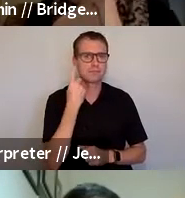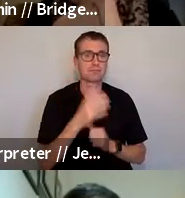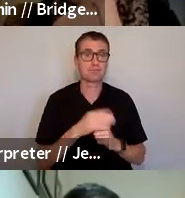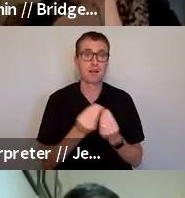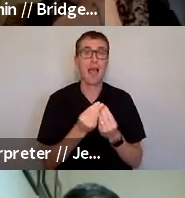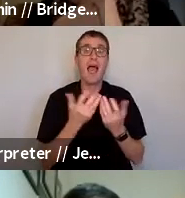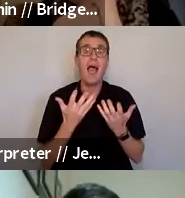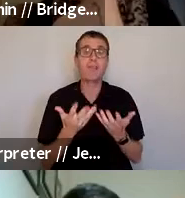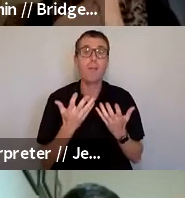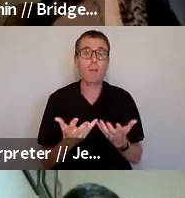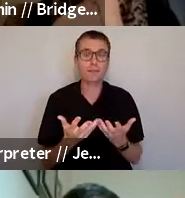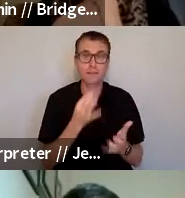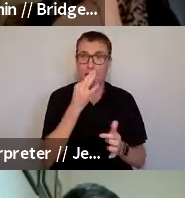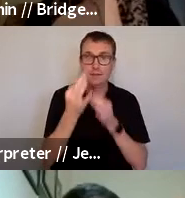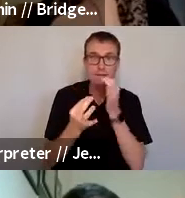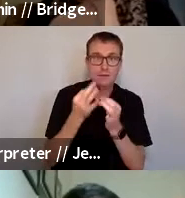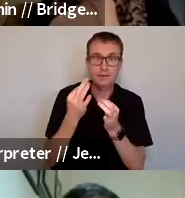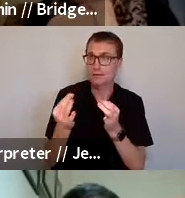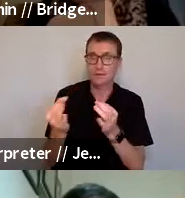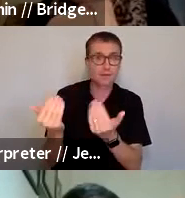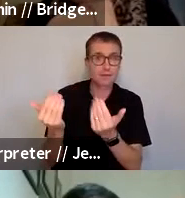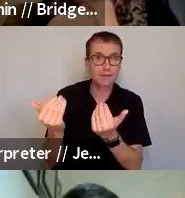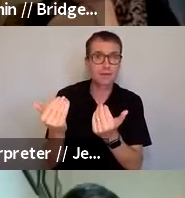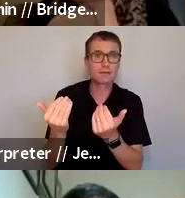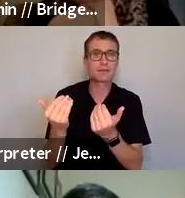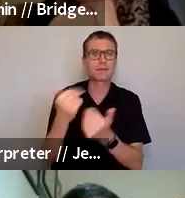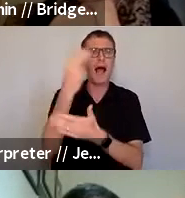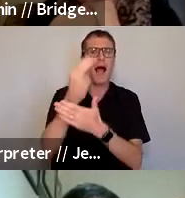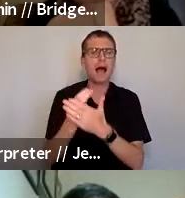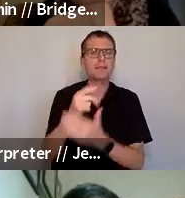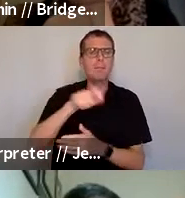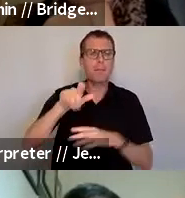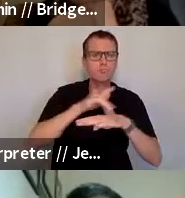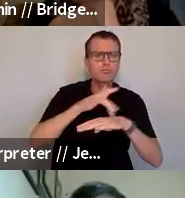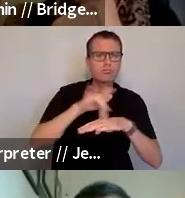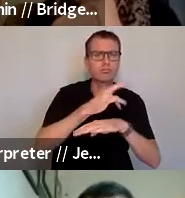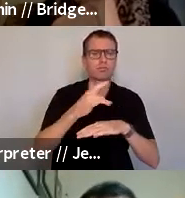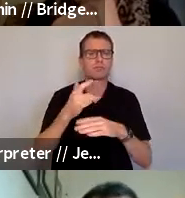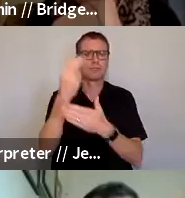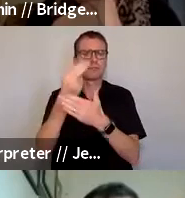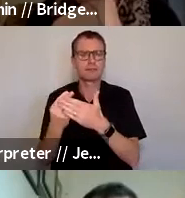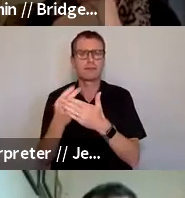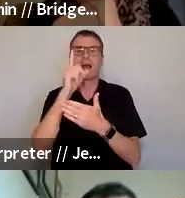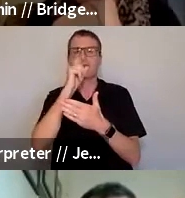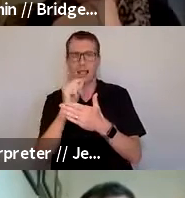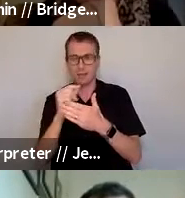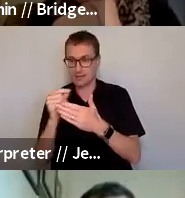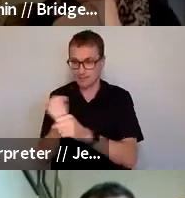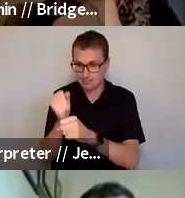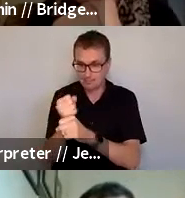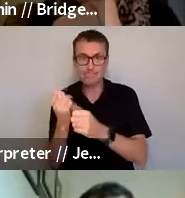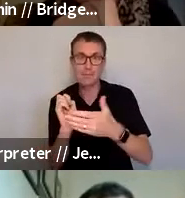to be able to create work and share that work online, but it doesn't work for everyone, because sometimes you actually